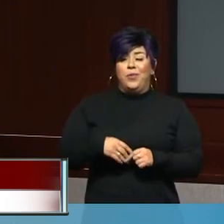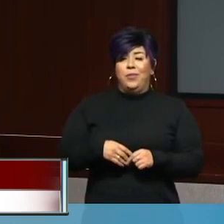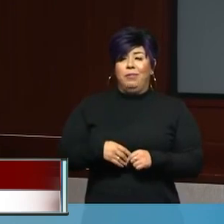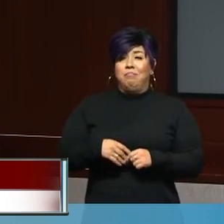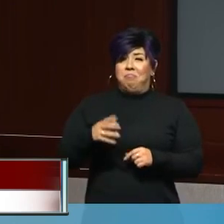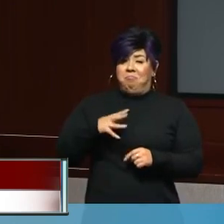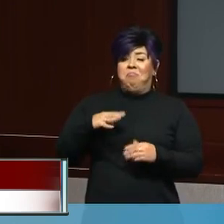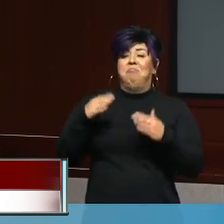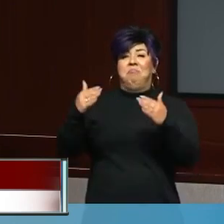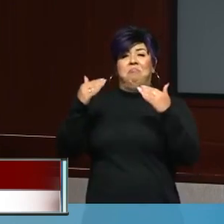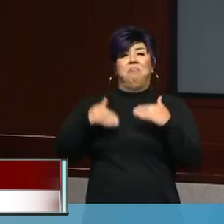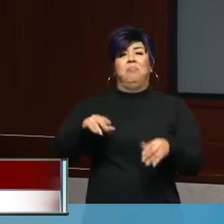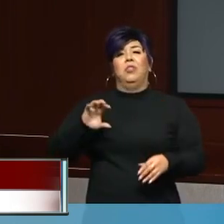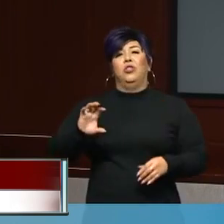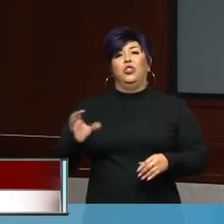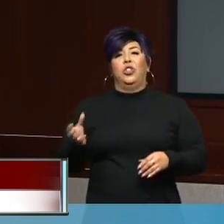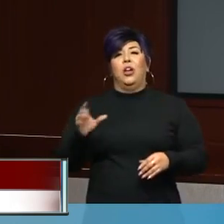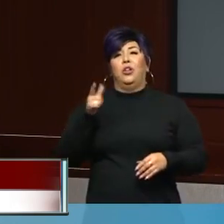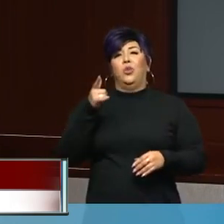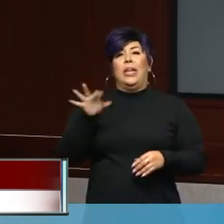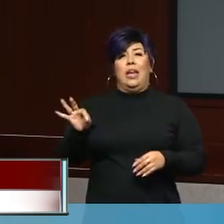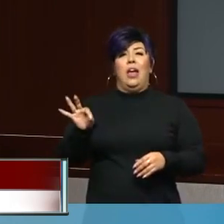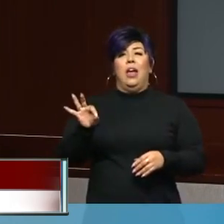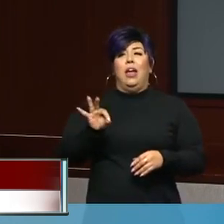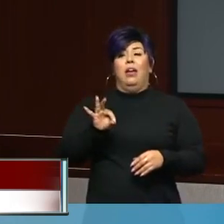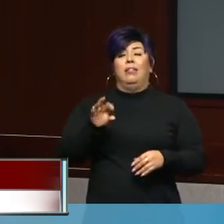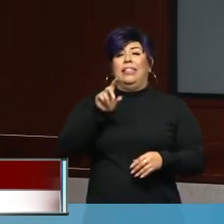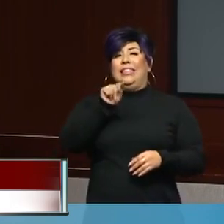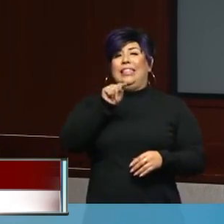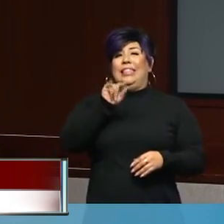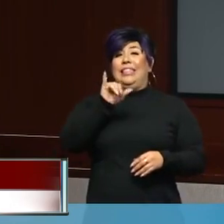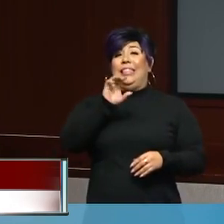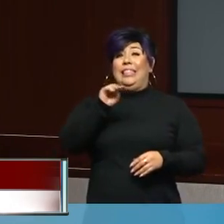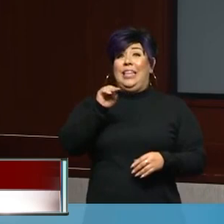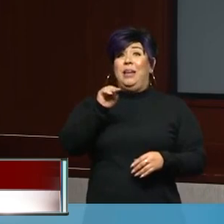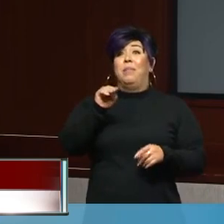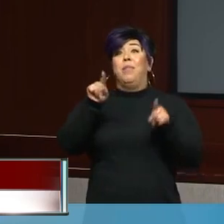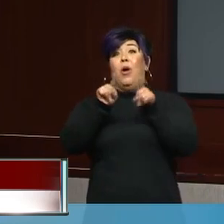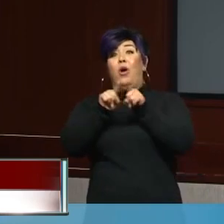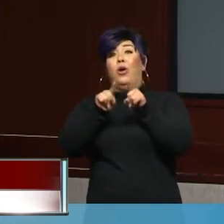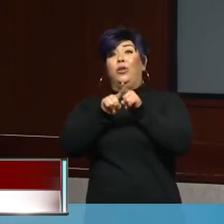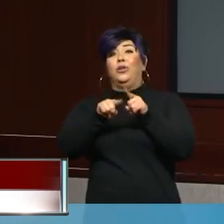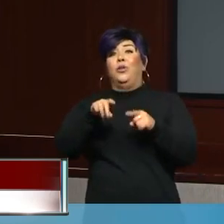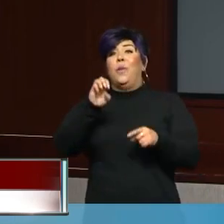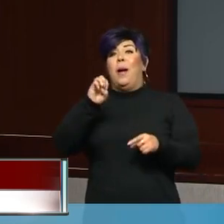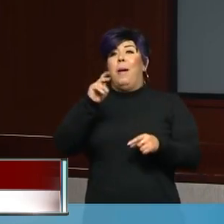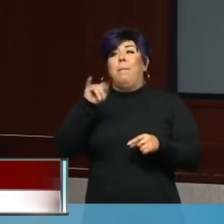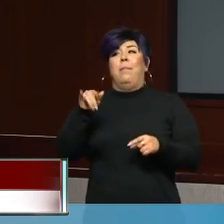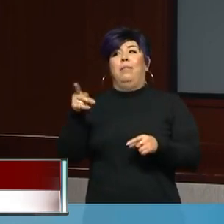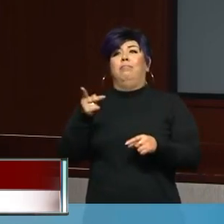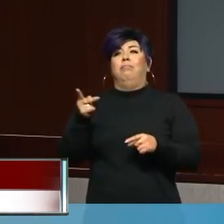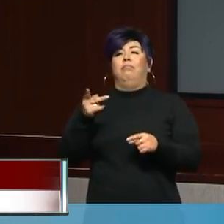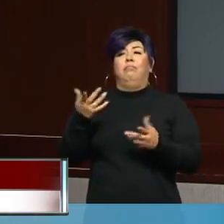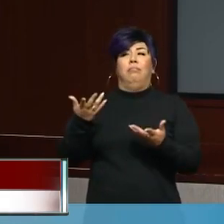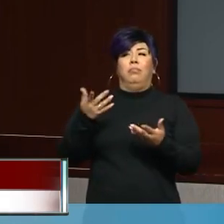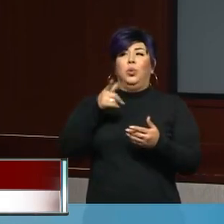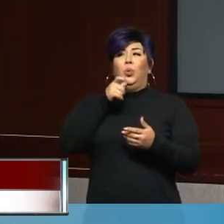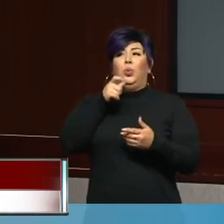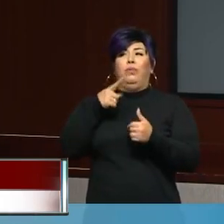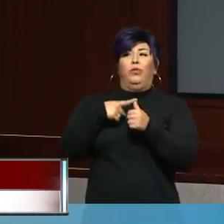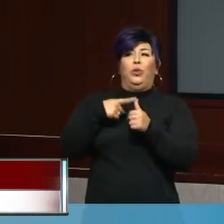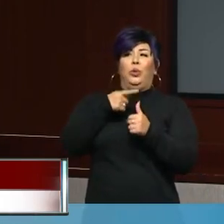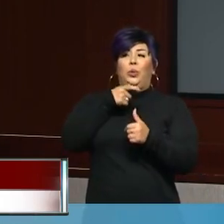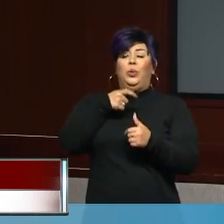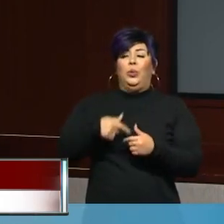Here, next outlet is Channel 29. I believe we have Tim Johns and Emily Irwin on the line, so we'll let you guys Rochambeau for who's going to take